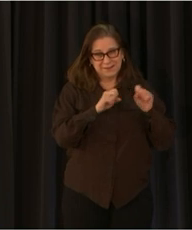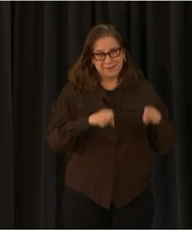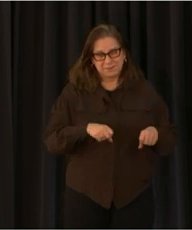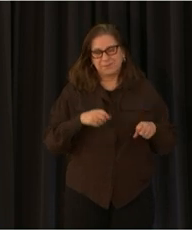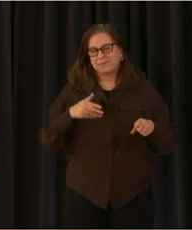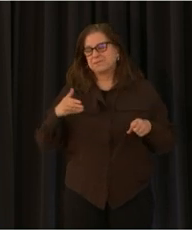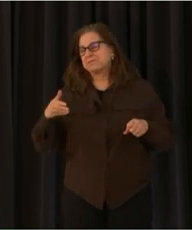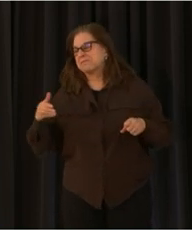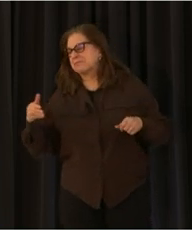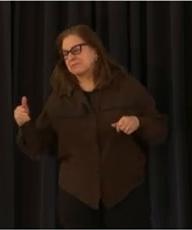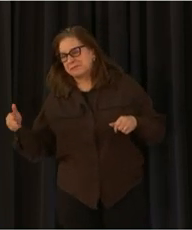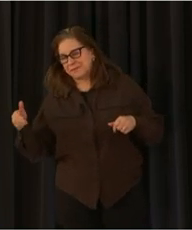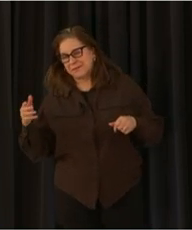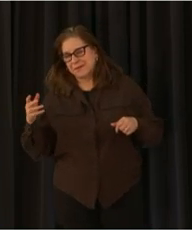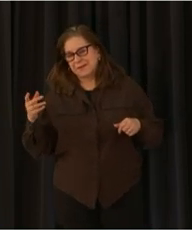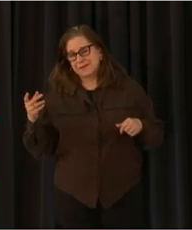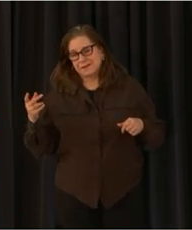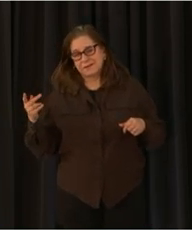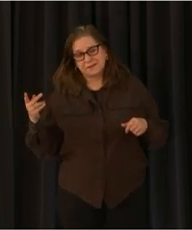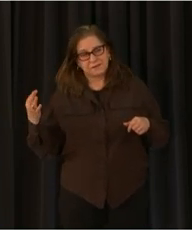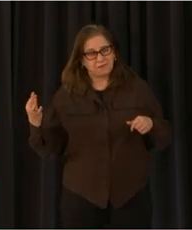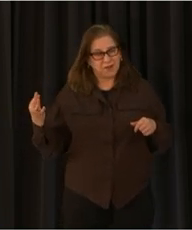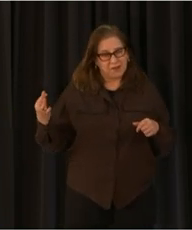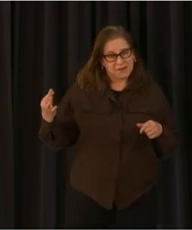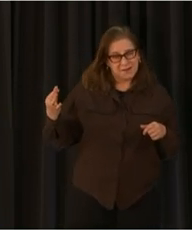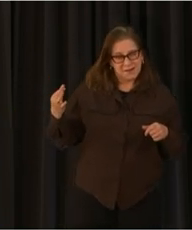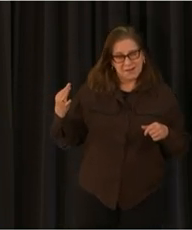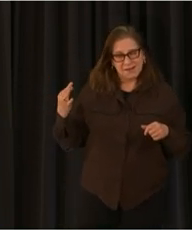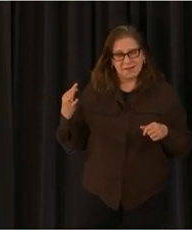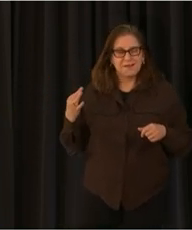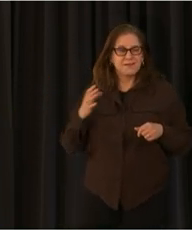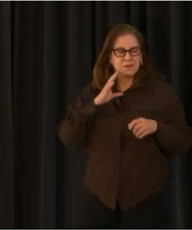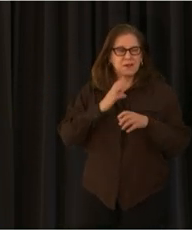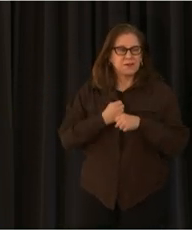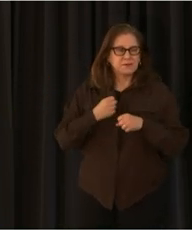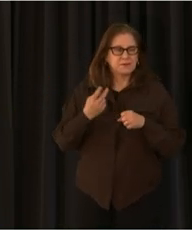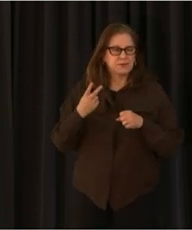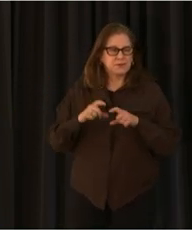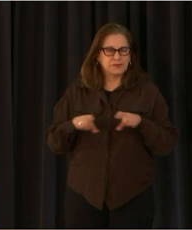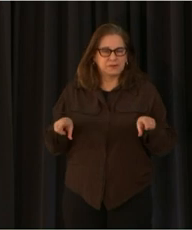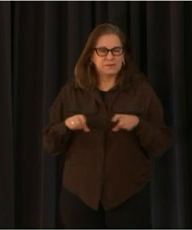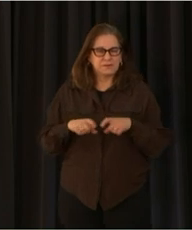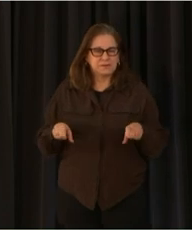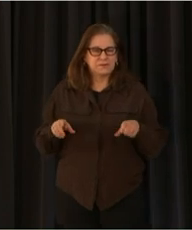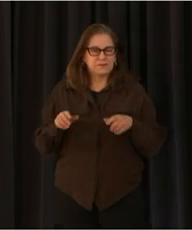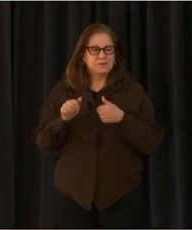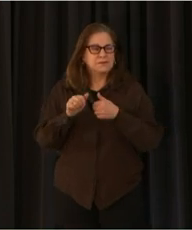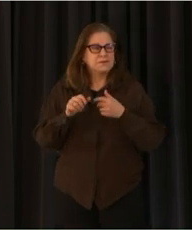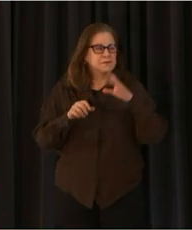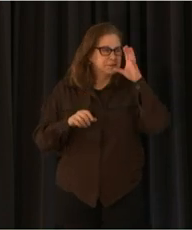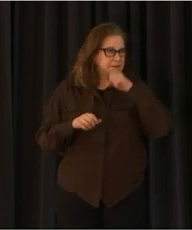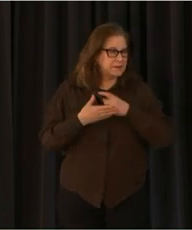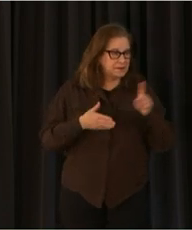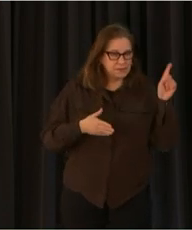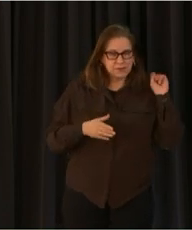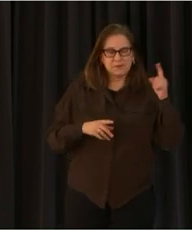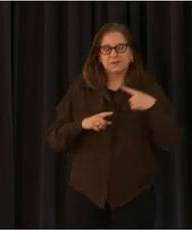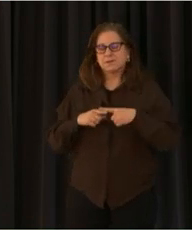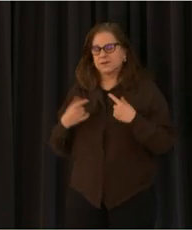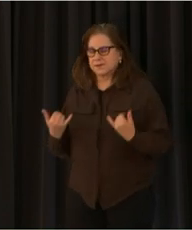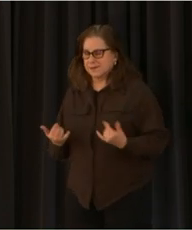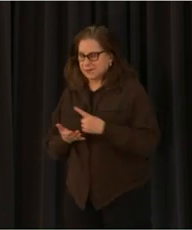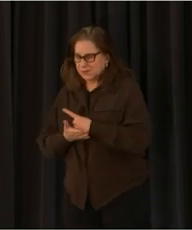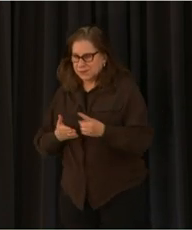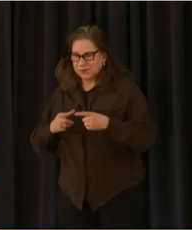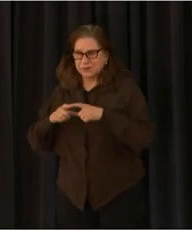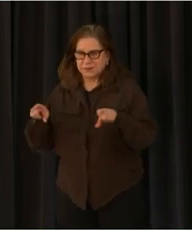or Wednesday, based on their financial institution, they will receive a payment. What we have